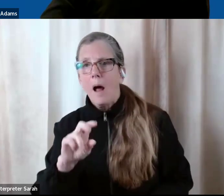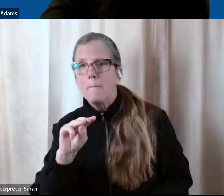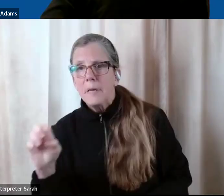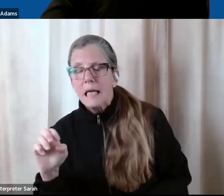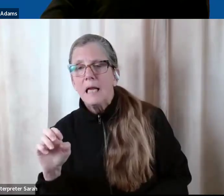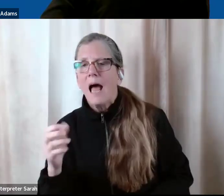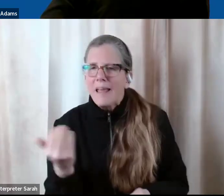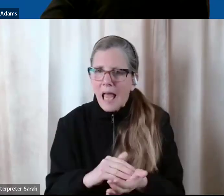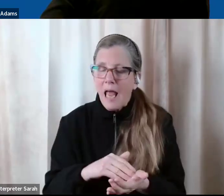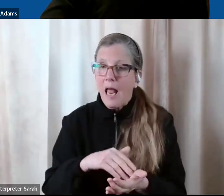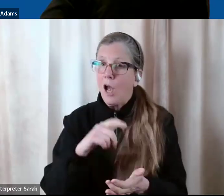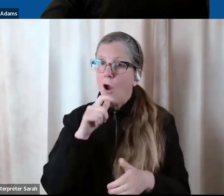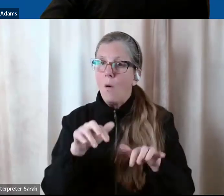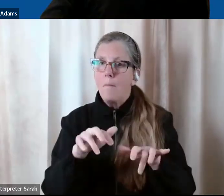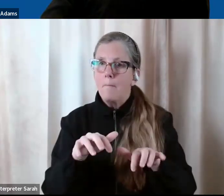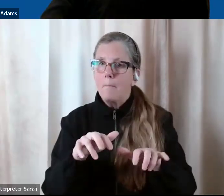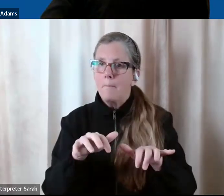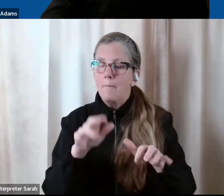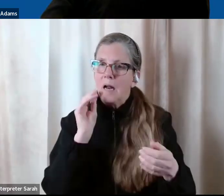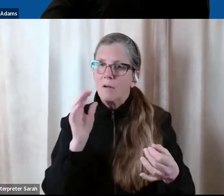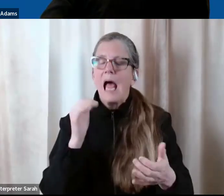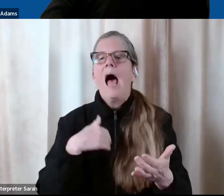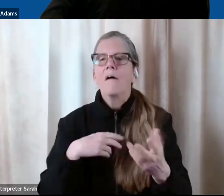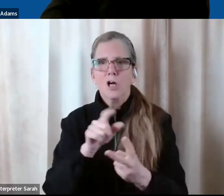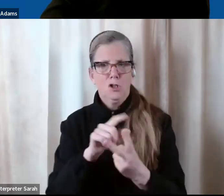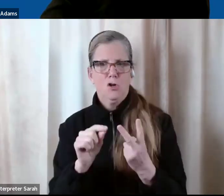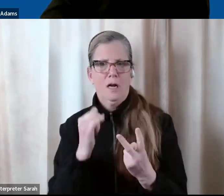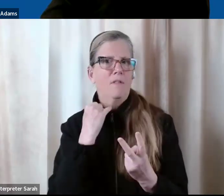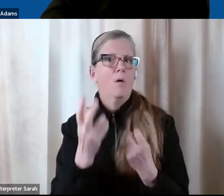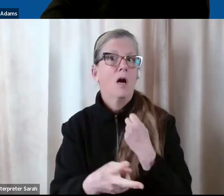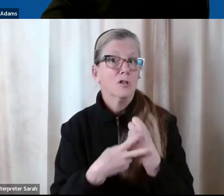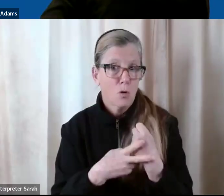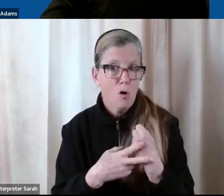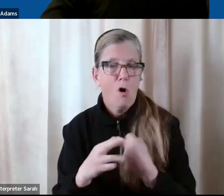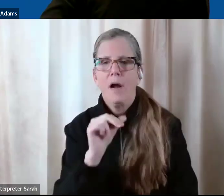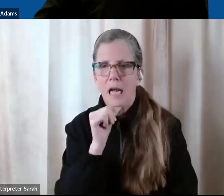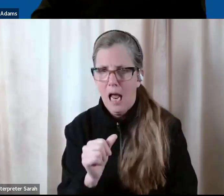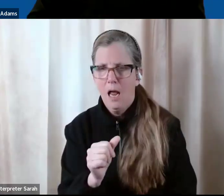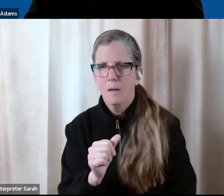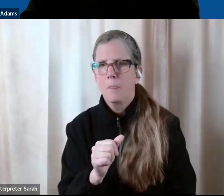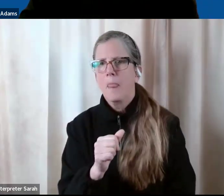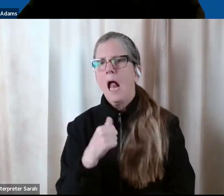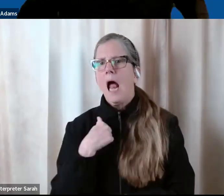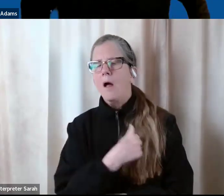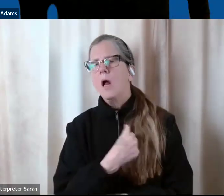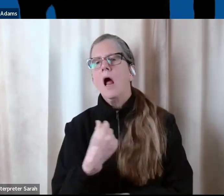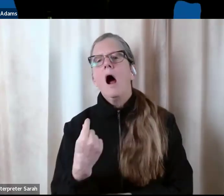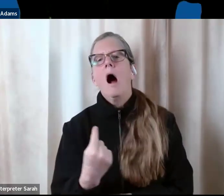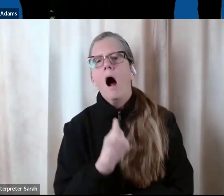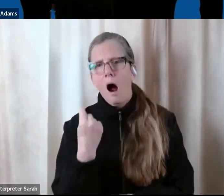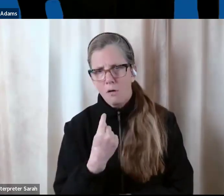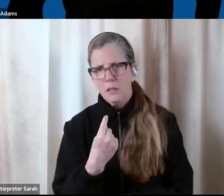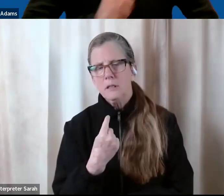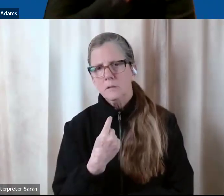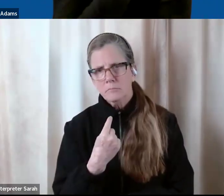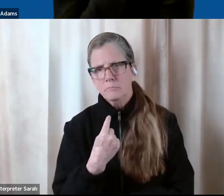makes the choice to store their data at those data repositories. And we always do our due diligence to make sure that that